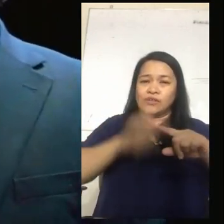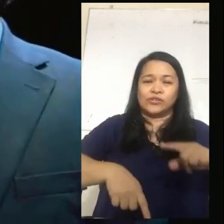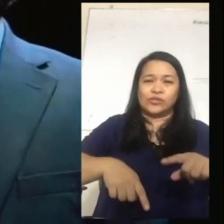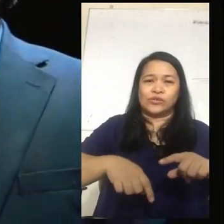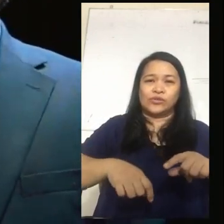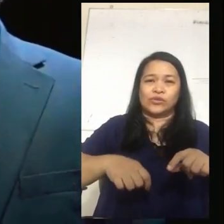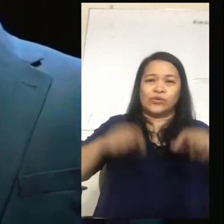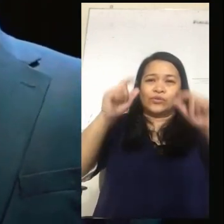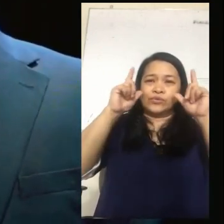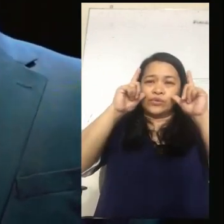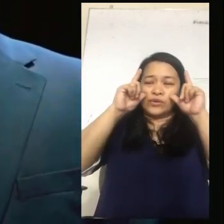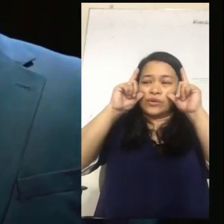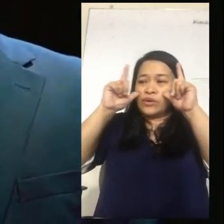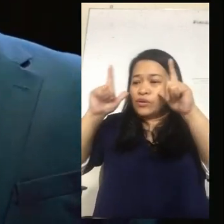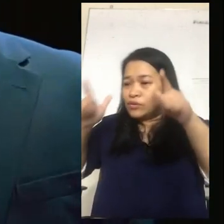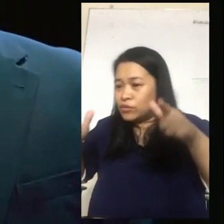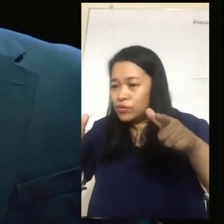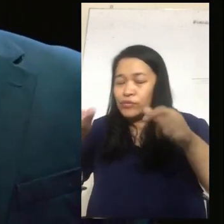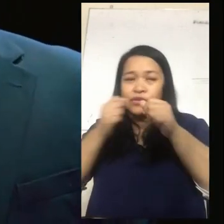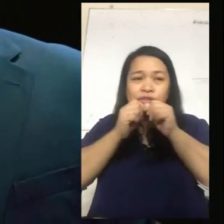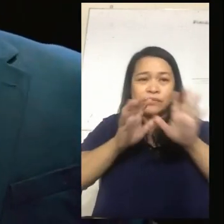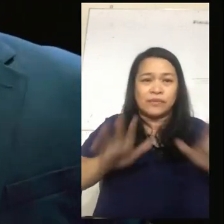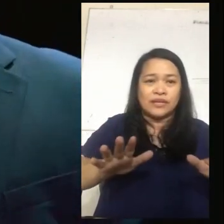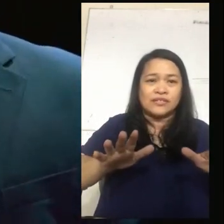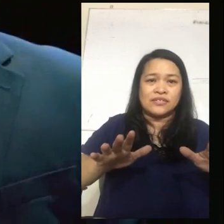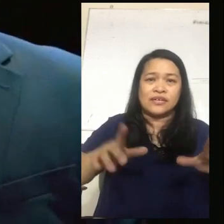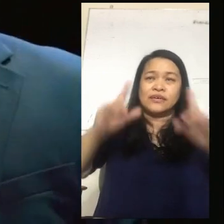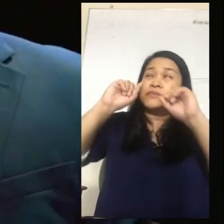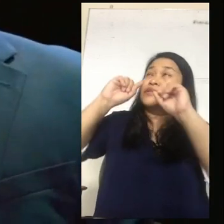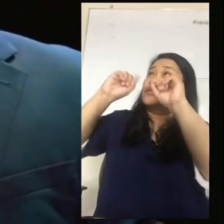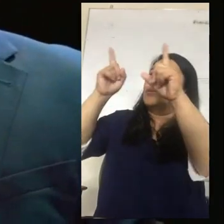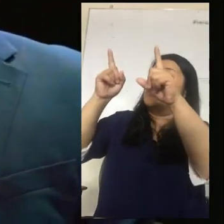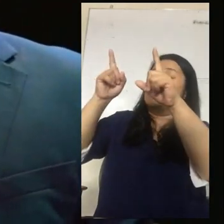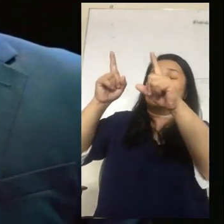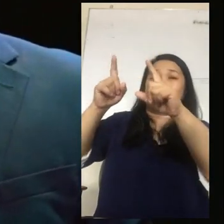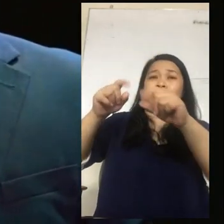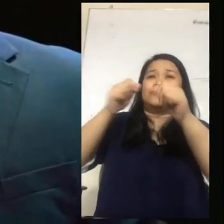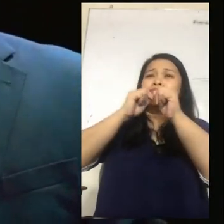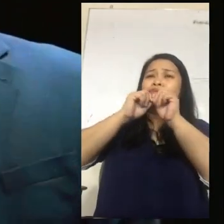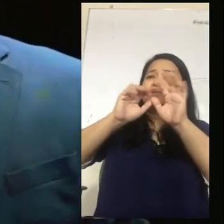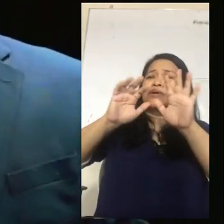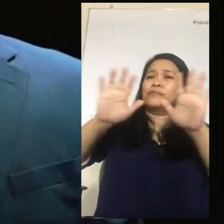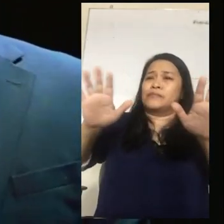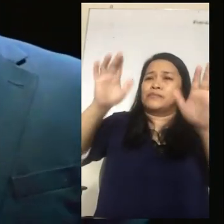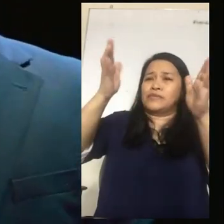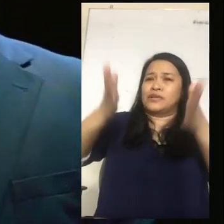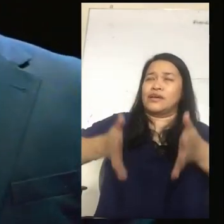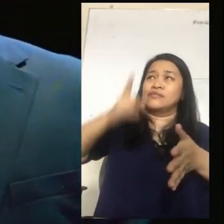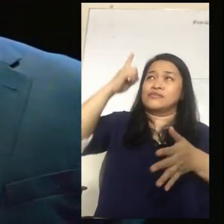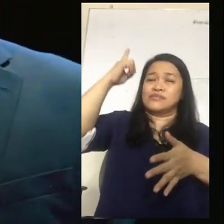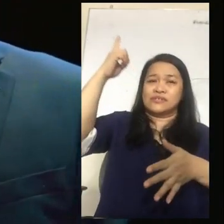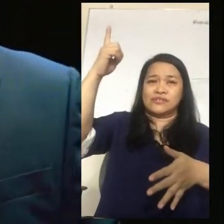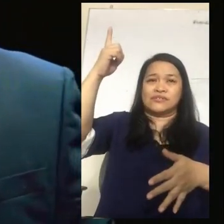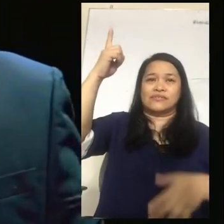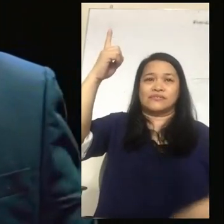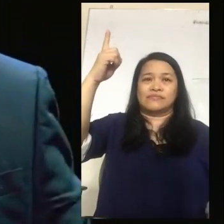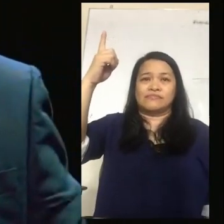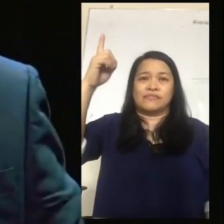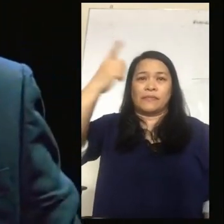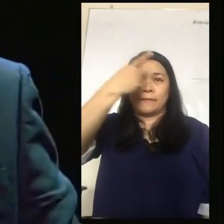blessing. Look up to the blesser. That's right. Don't look to the blessings, but look up to